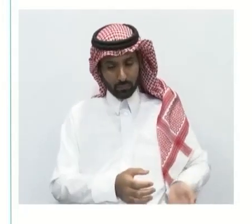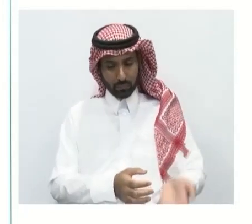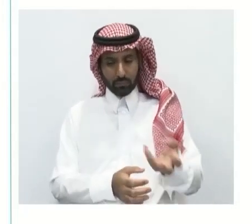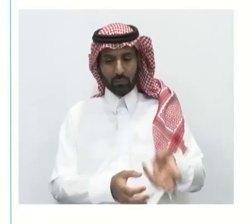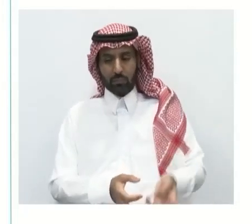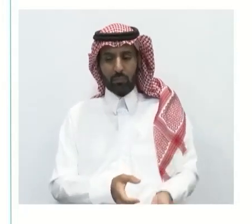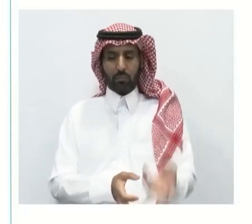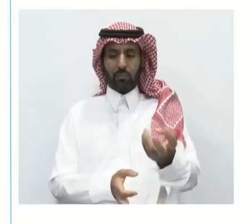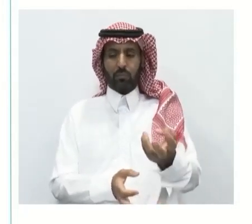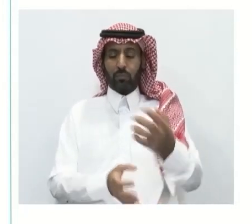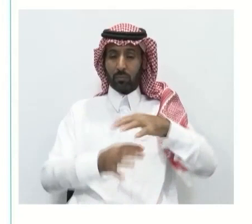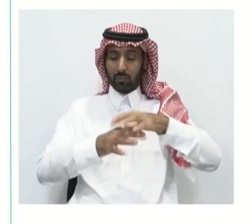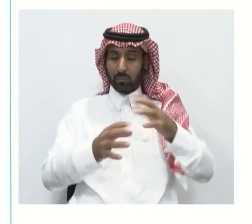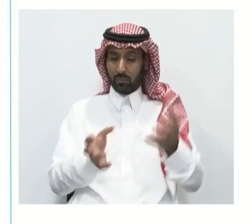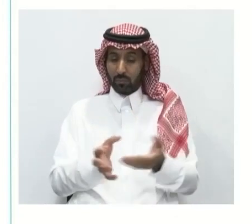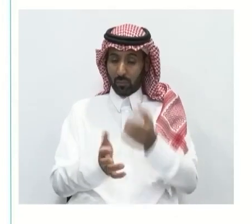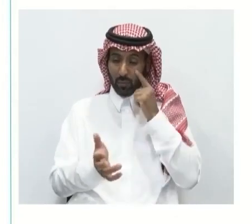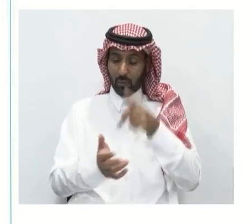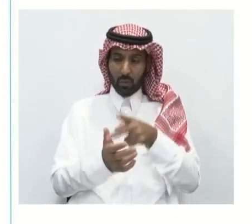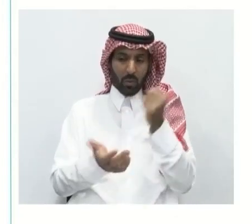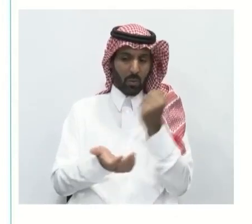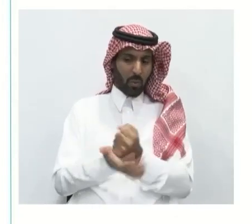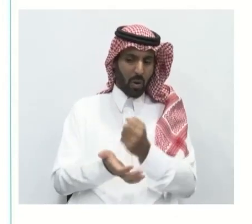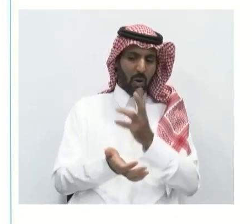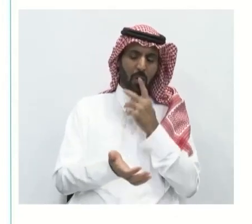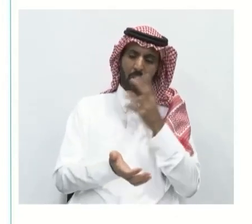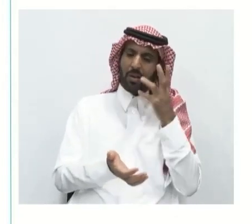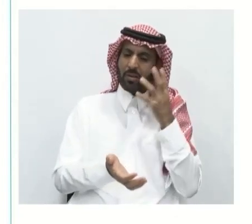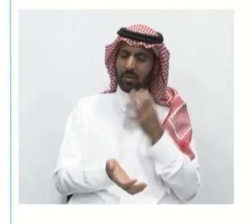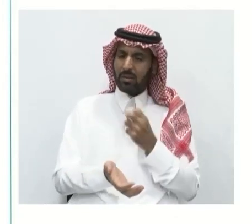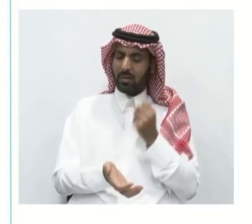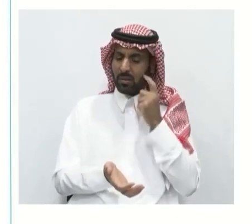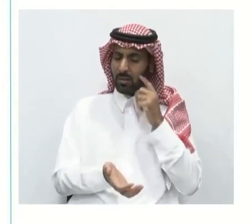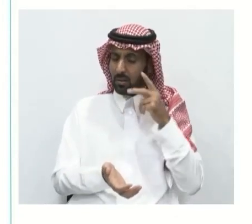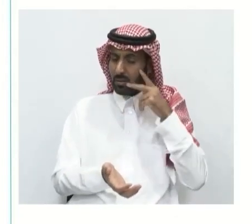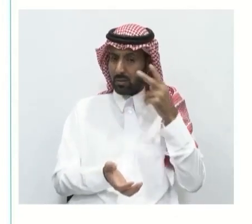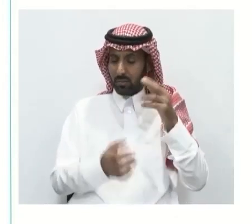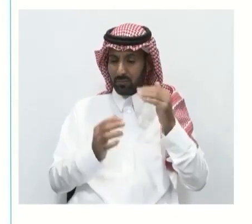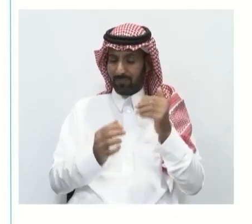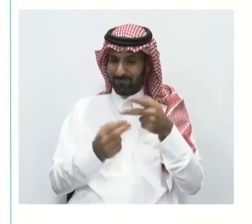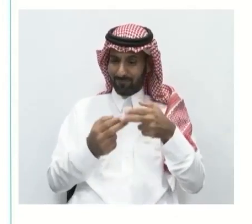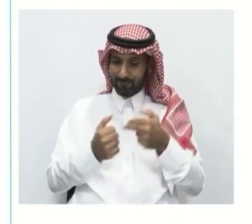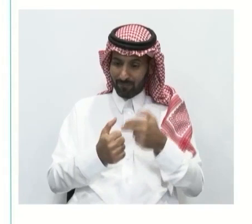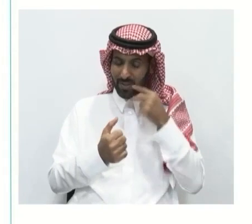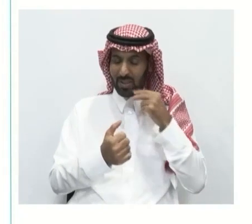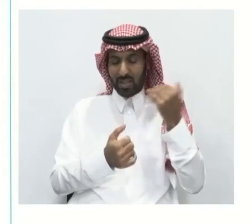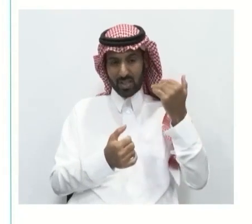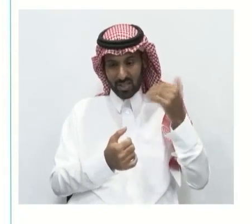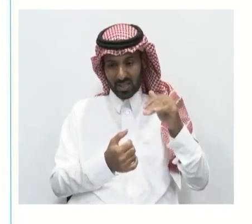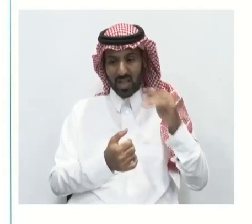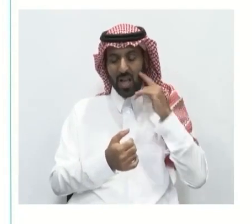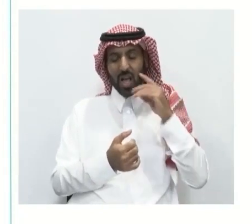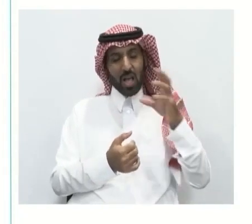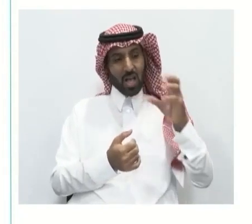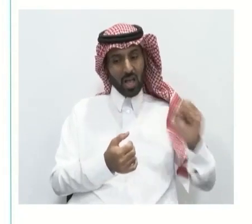murder. The Center Street bowling alley, the oldest bowling alley in the city, closed at midnight. At 4 a.m.,